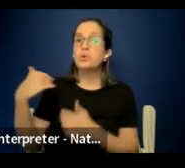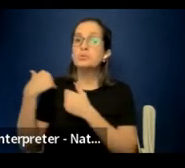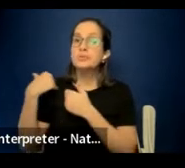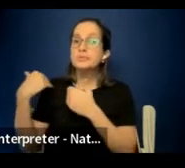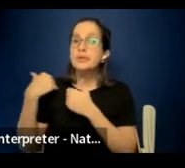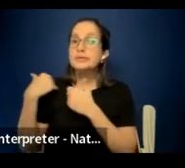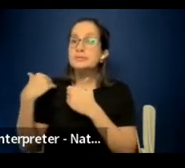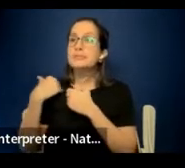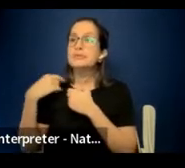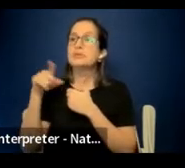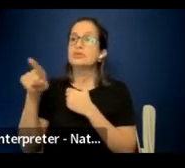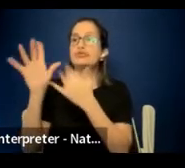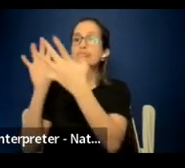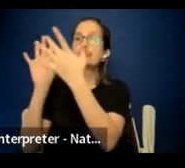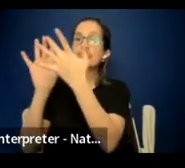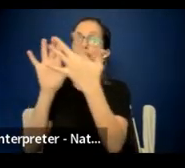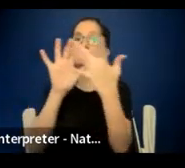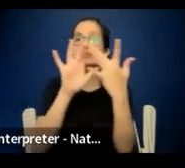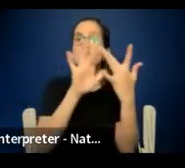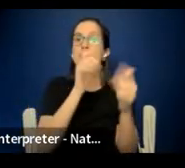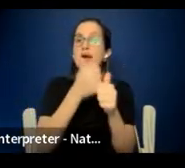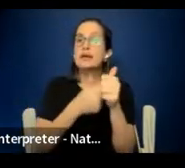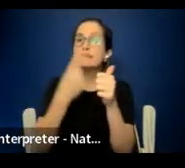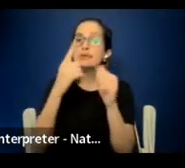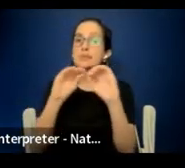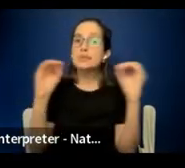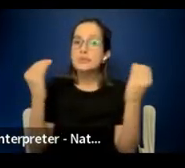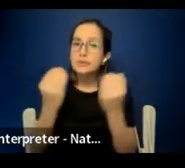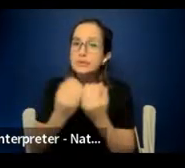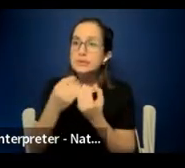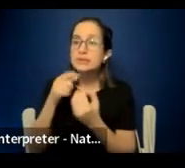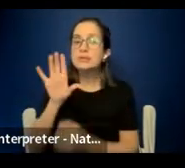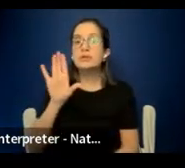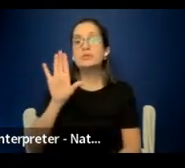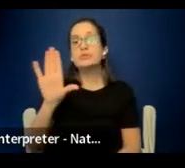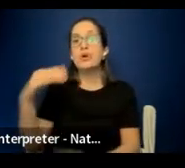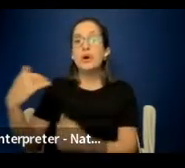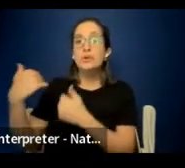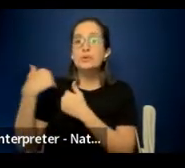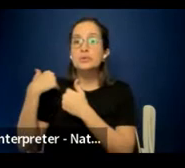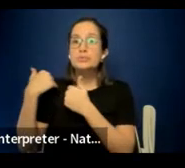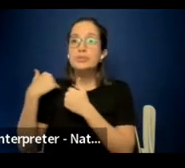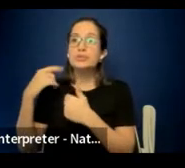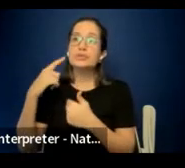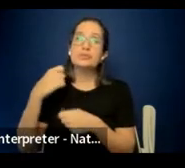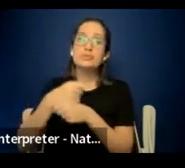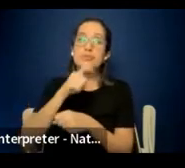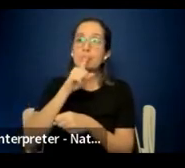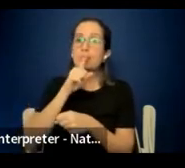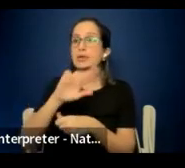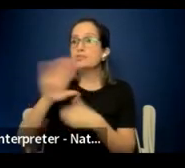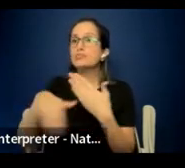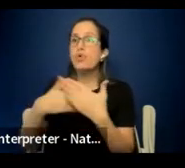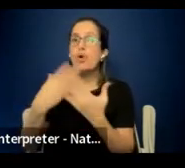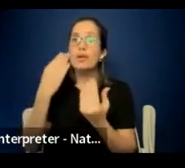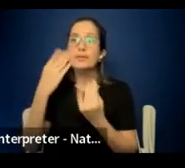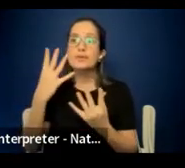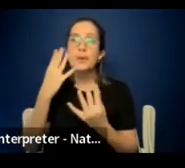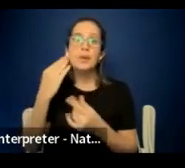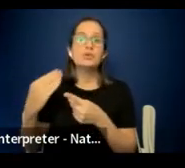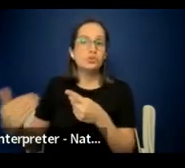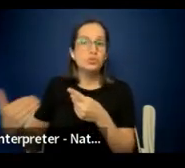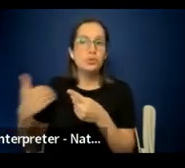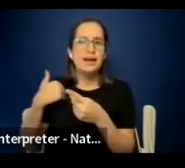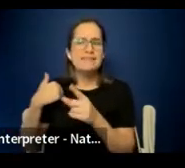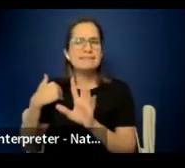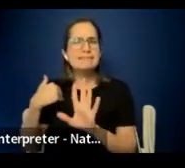of information and, you know, sort of scrambling to get everything they need to sort of meet those deadlines. We want to make sure there's a clear point